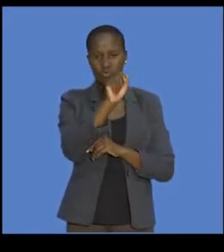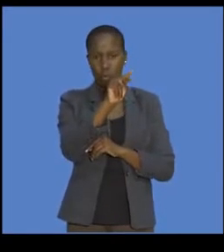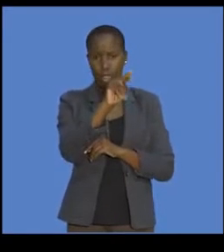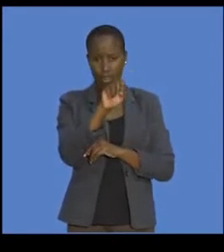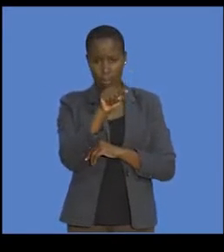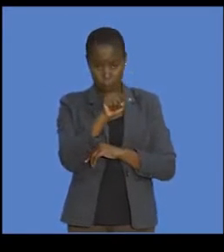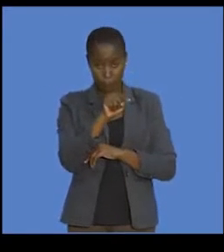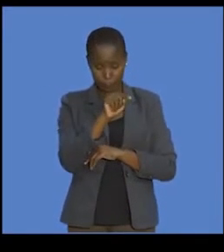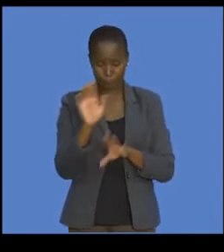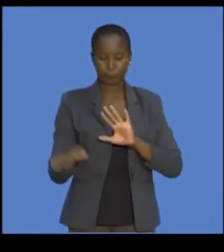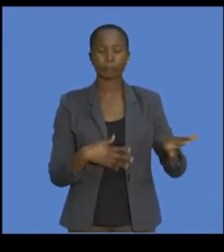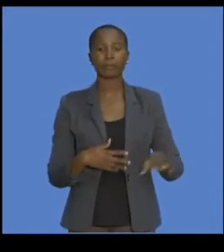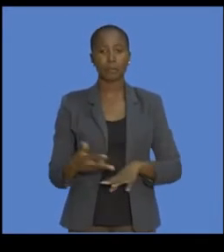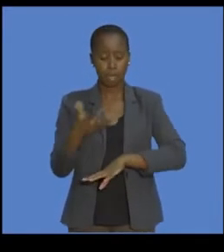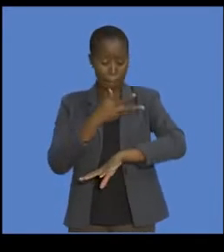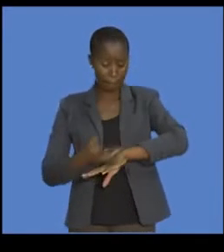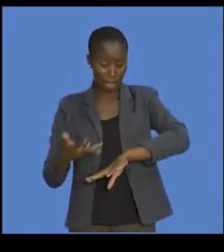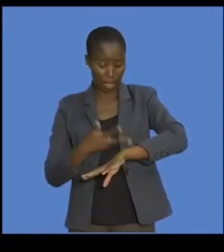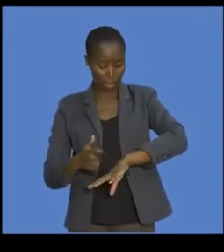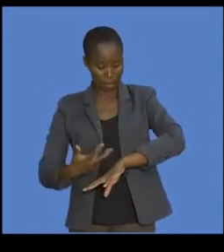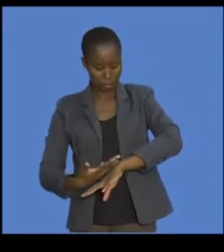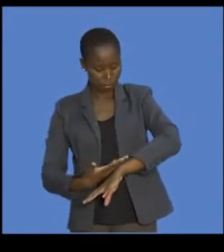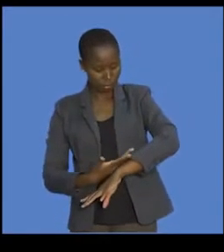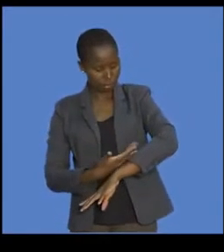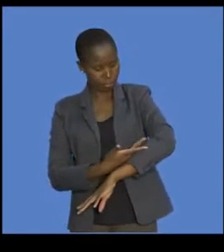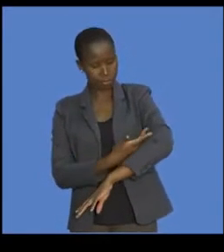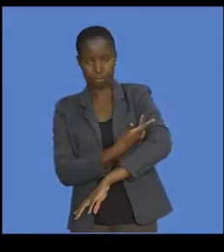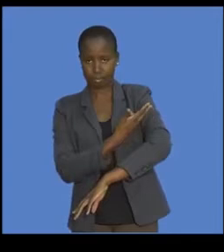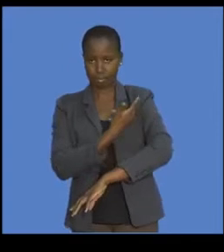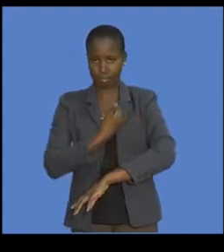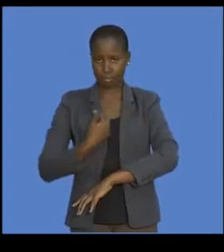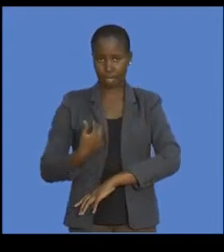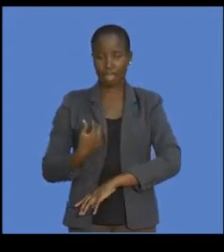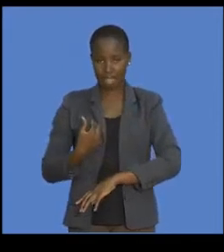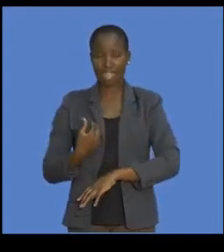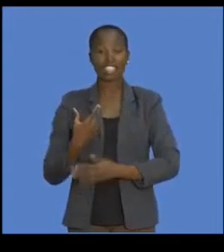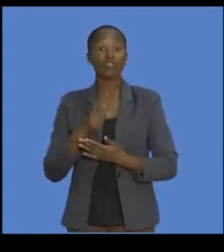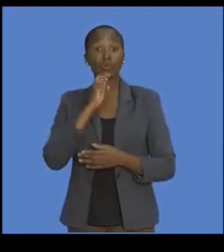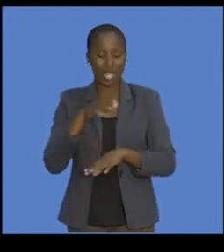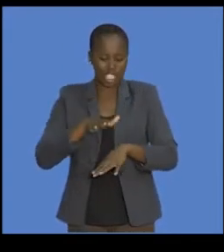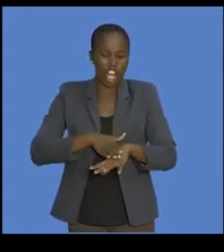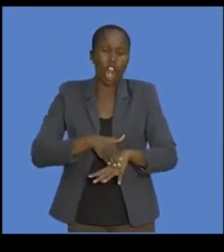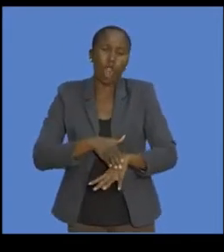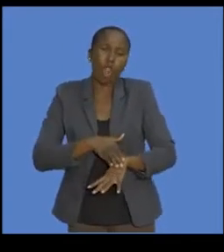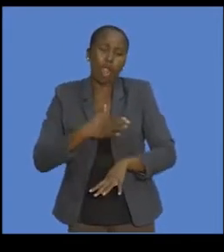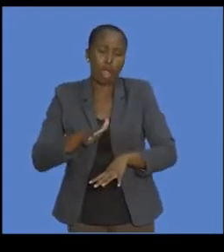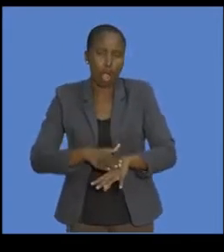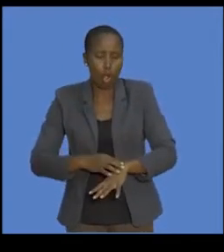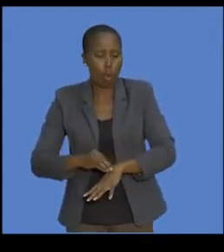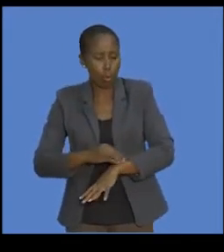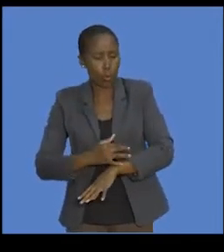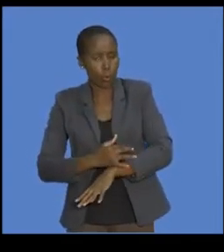Blood transfers hormones to the target cells at much slower rate. The target cells or the target